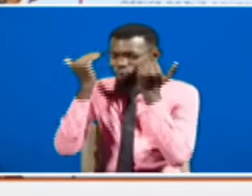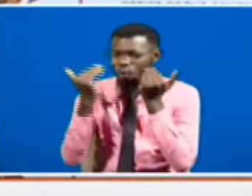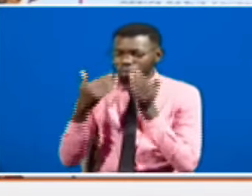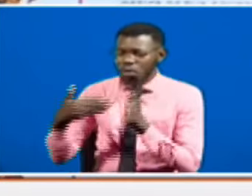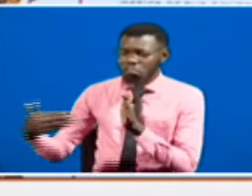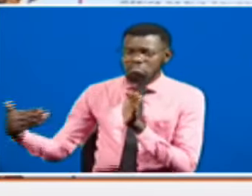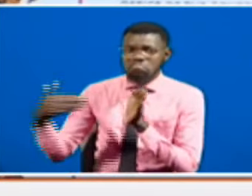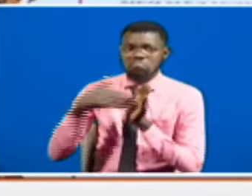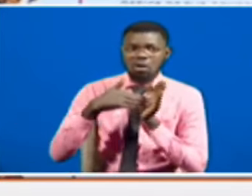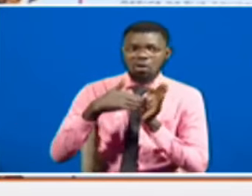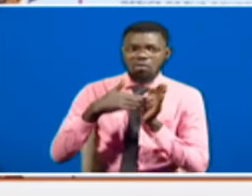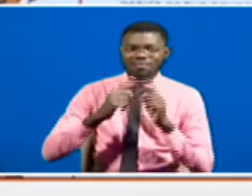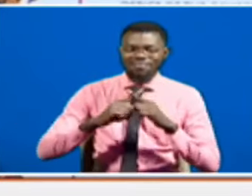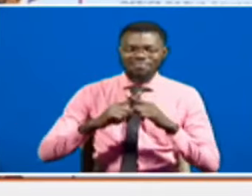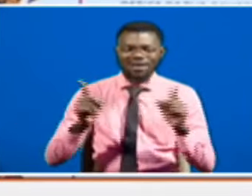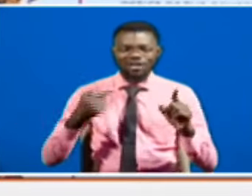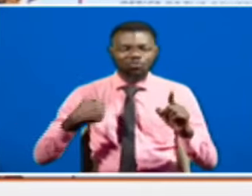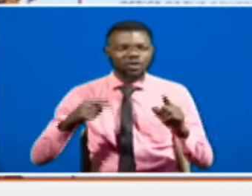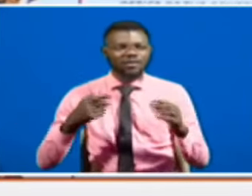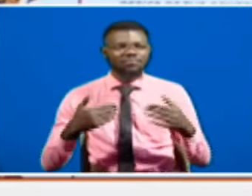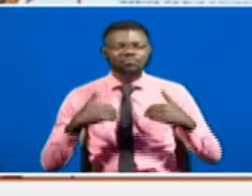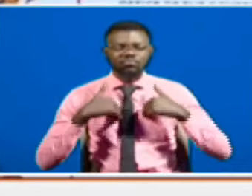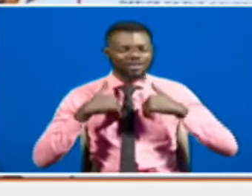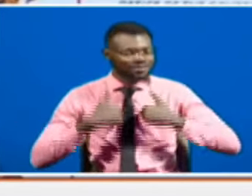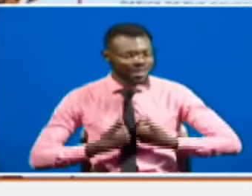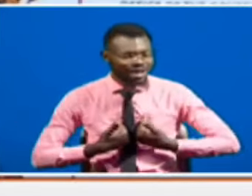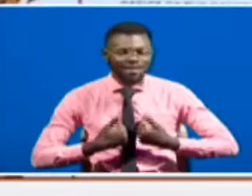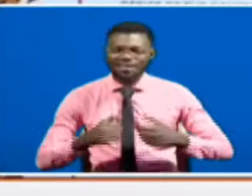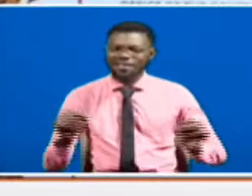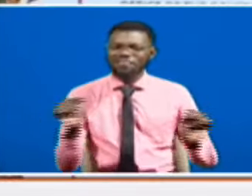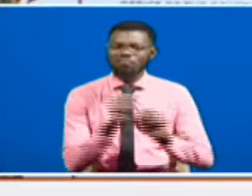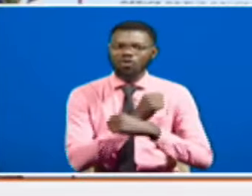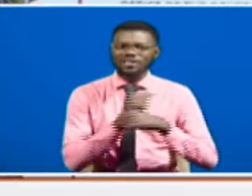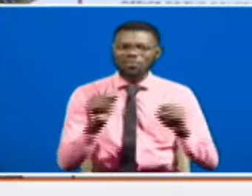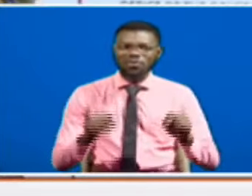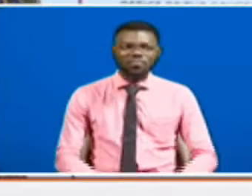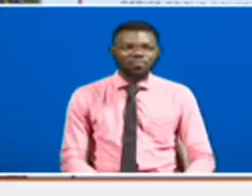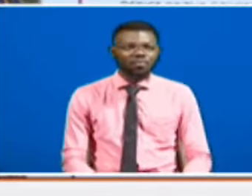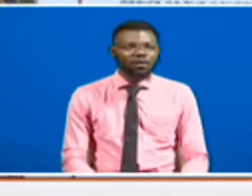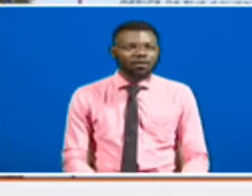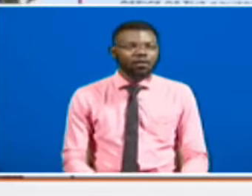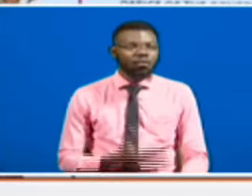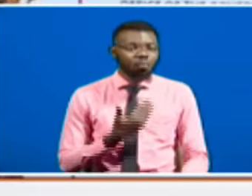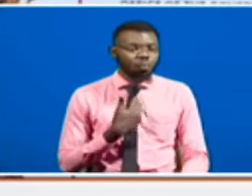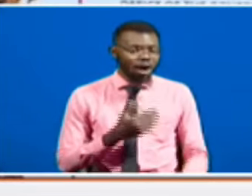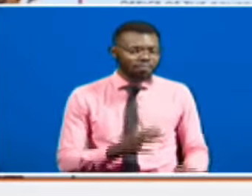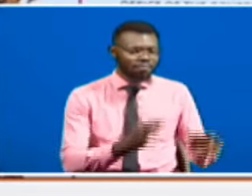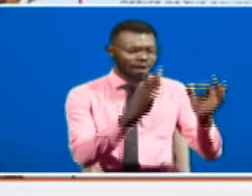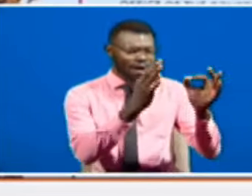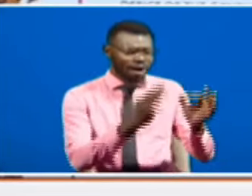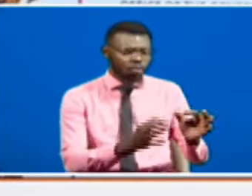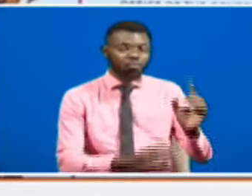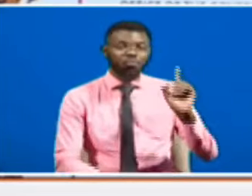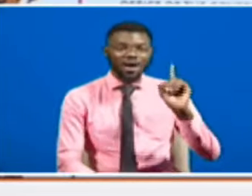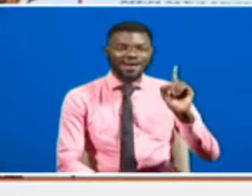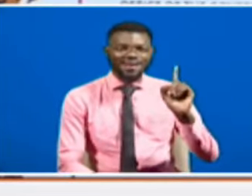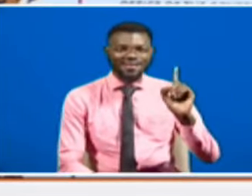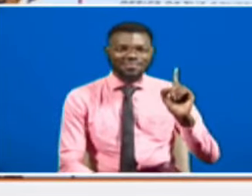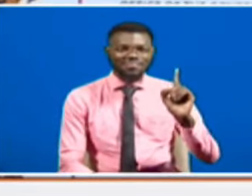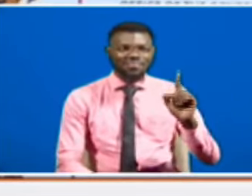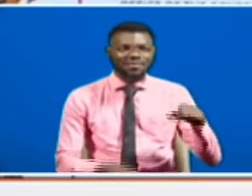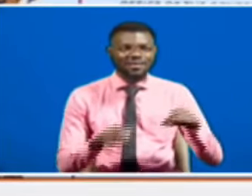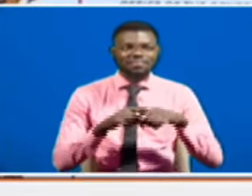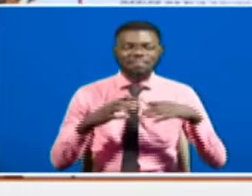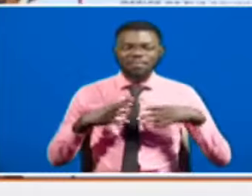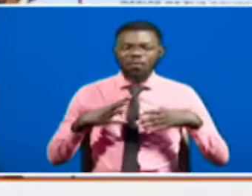Hatutachoka. Kwa sababu tukisha kuwa na single treasury account, moja hivi. Na pia watu